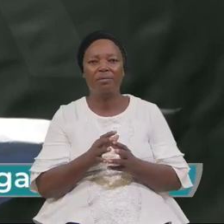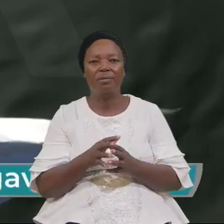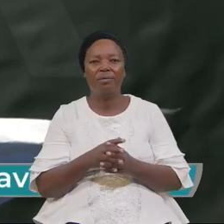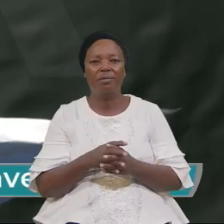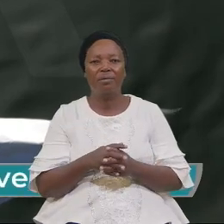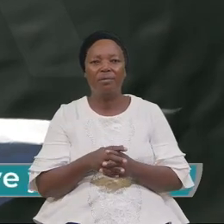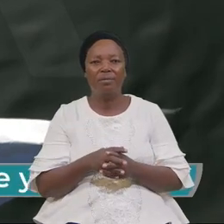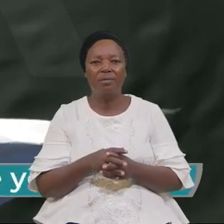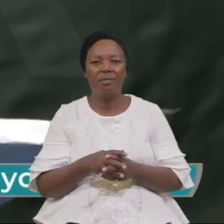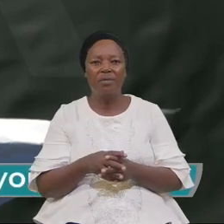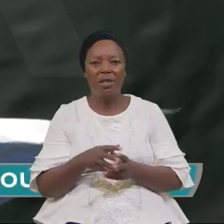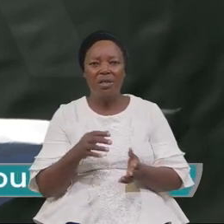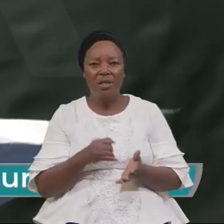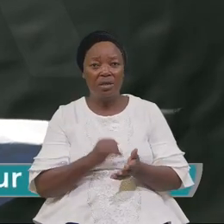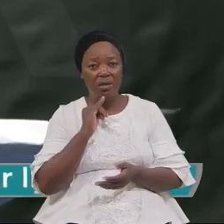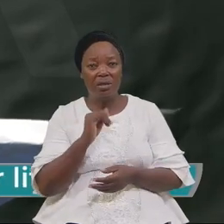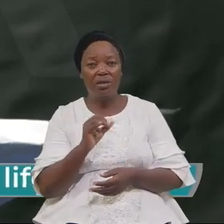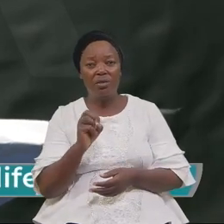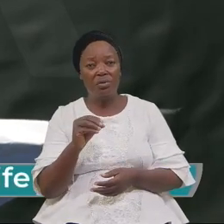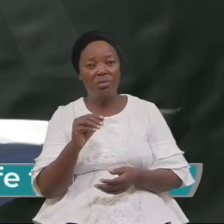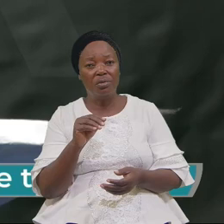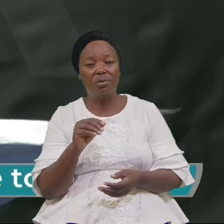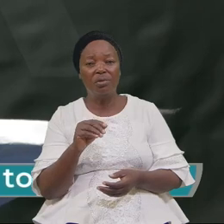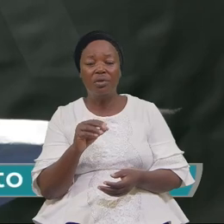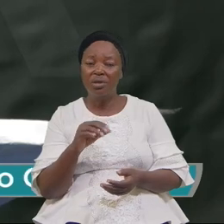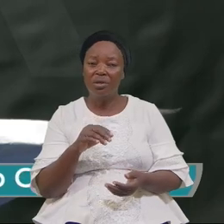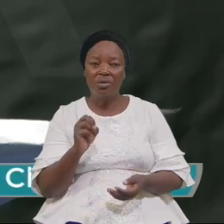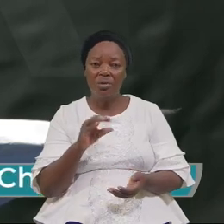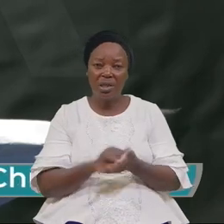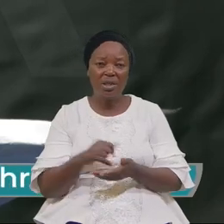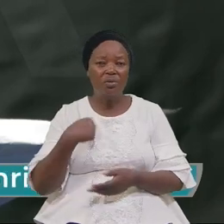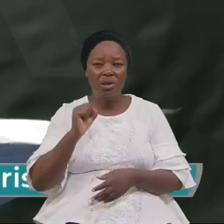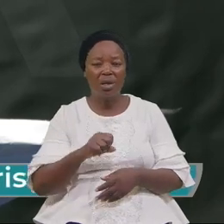It is so that hereafter you can be reached